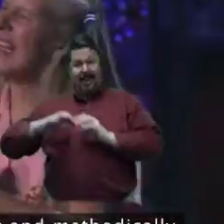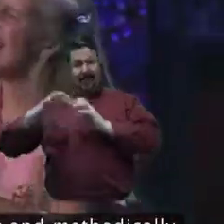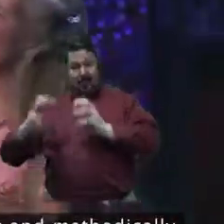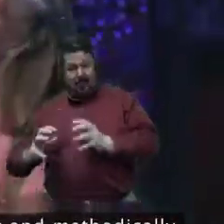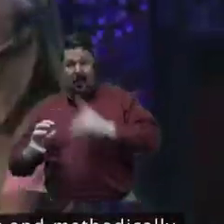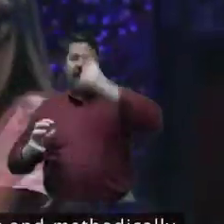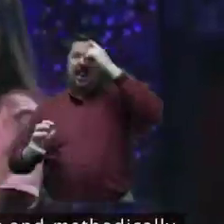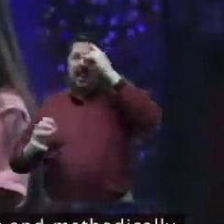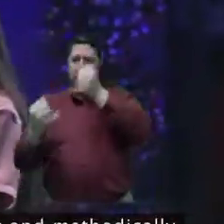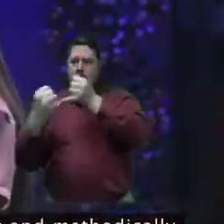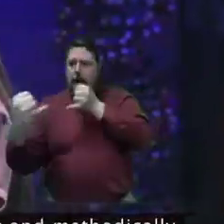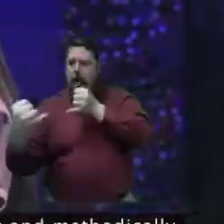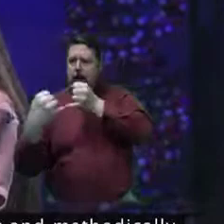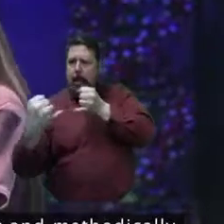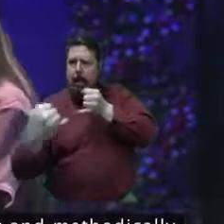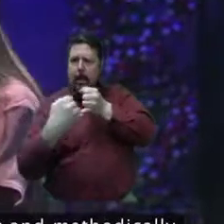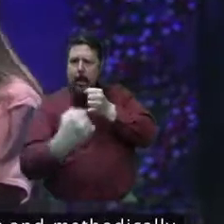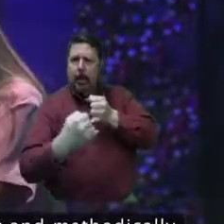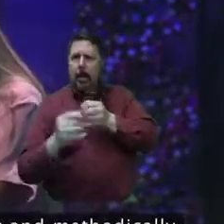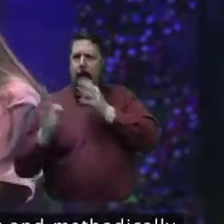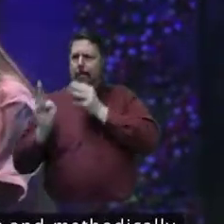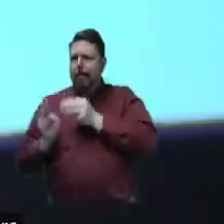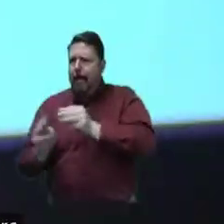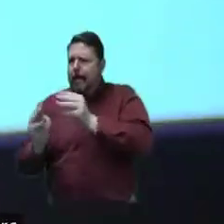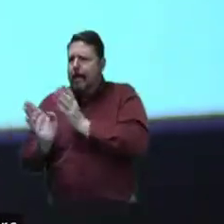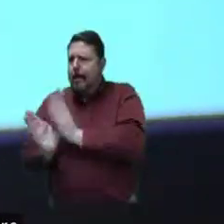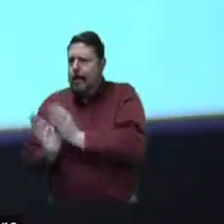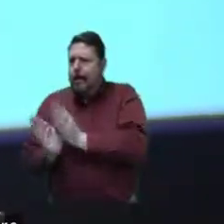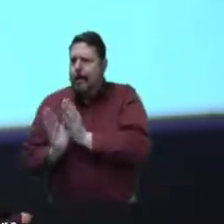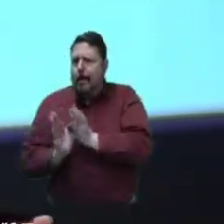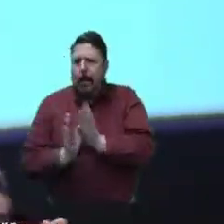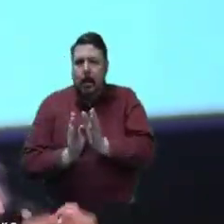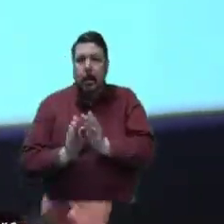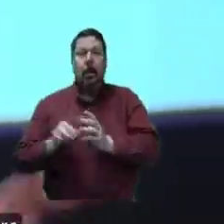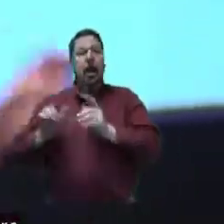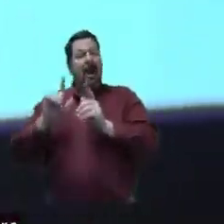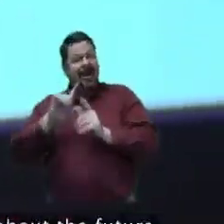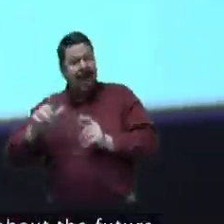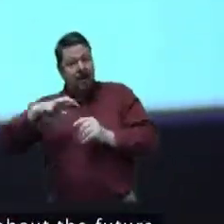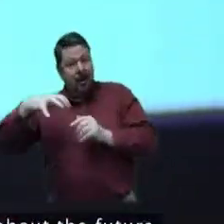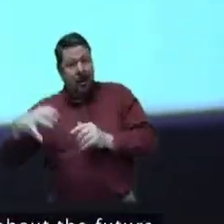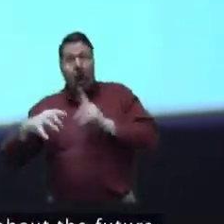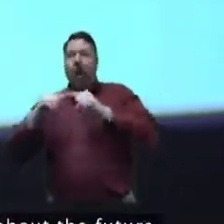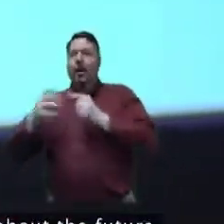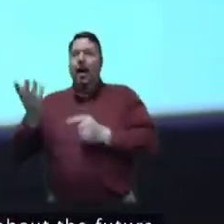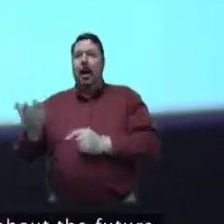hemisphere thinks linearly and methodically. Our